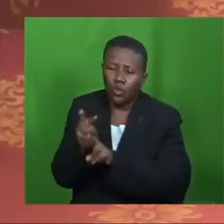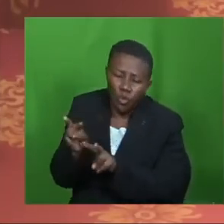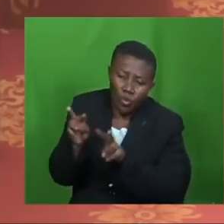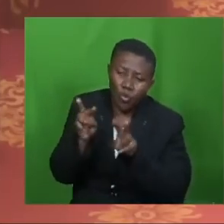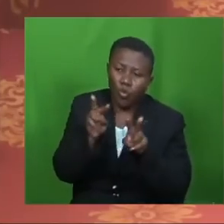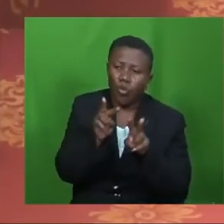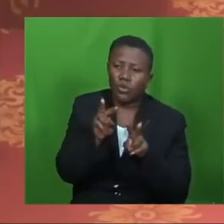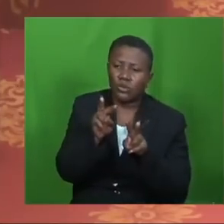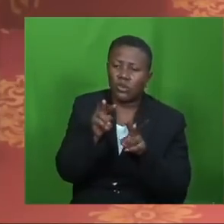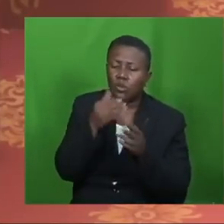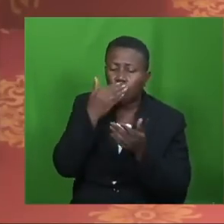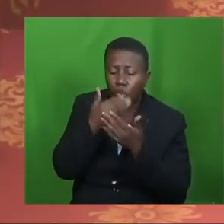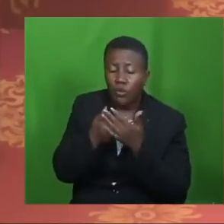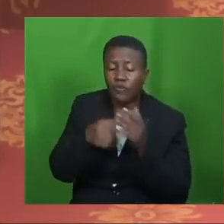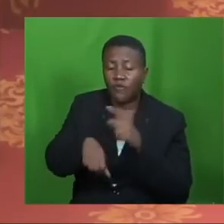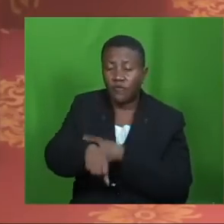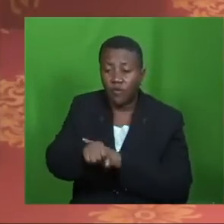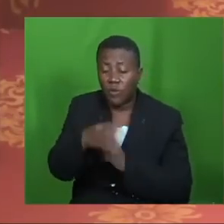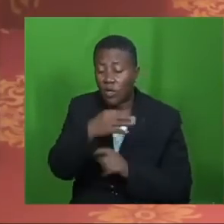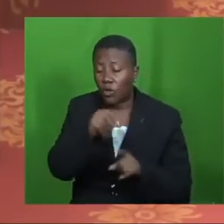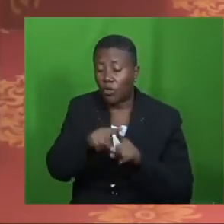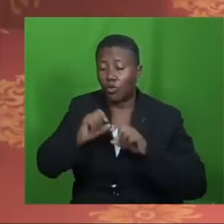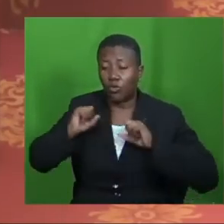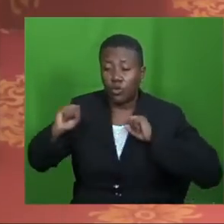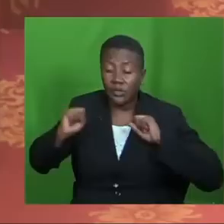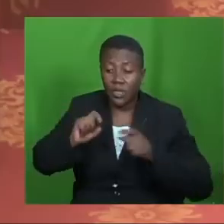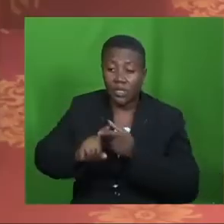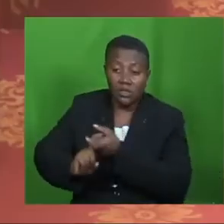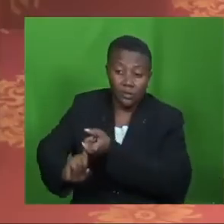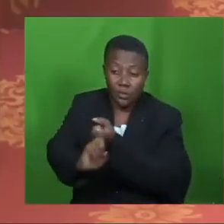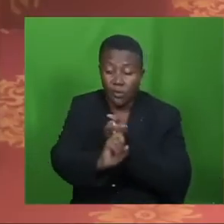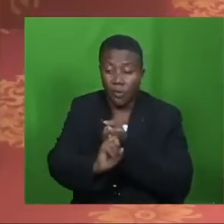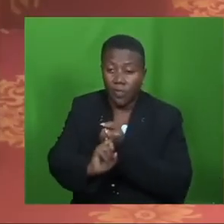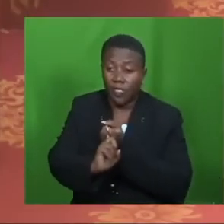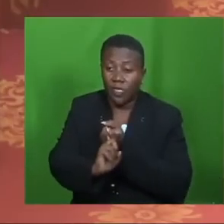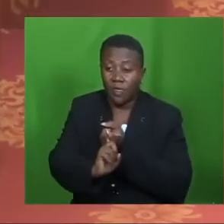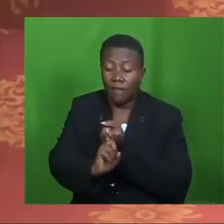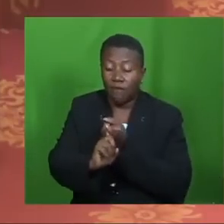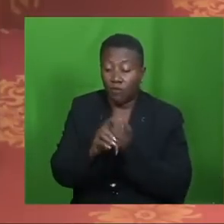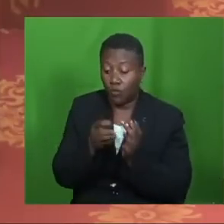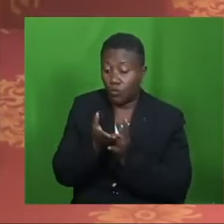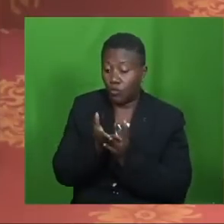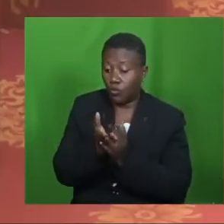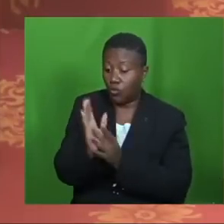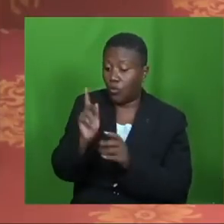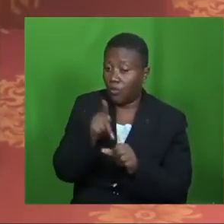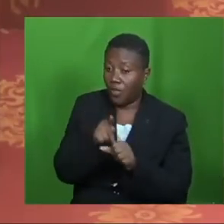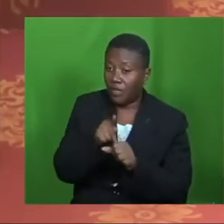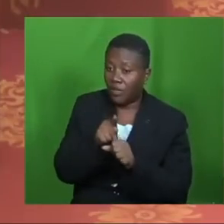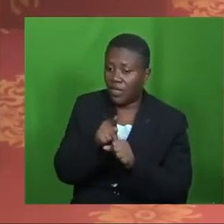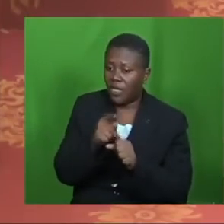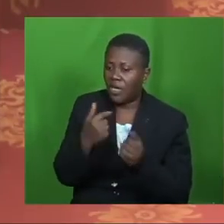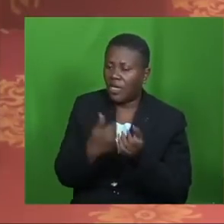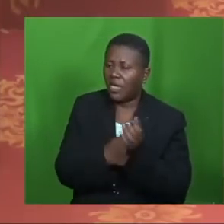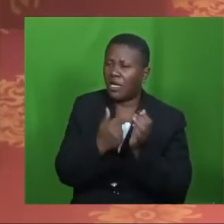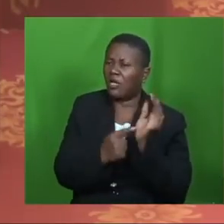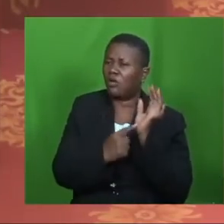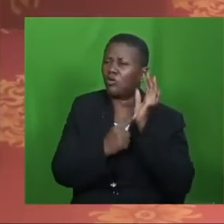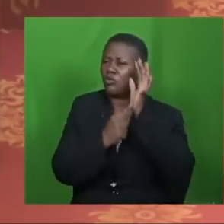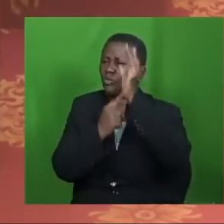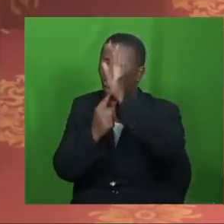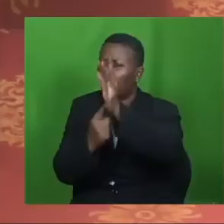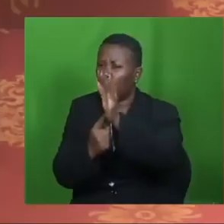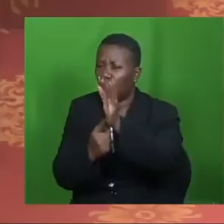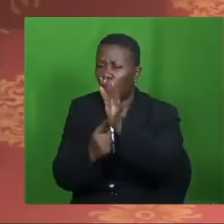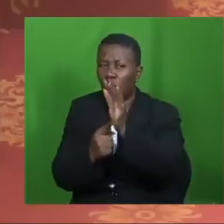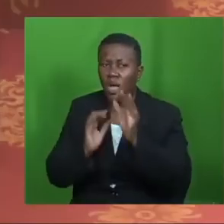sports partnership. Again, through our participation, Ghana was able to market our country for direct foreign